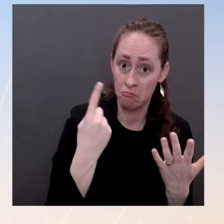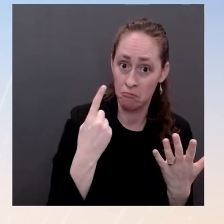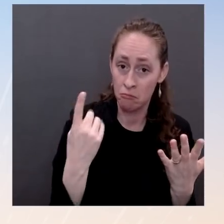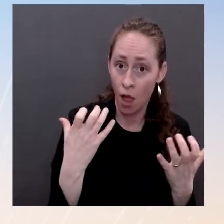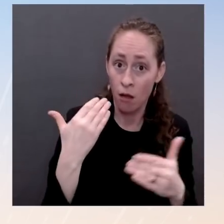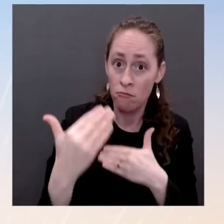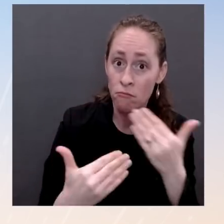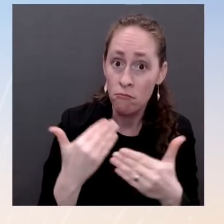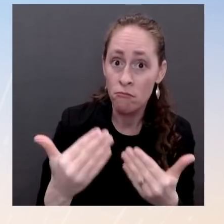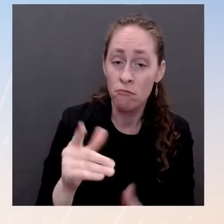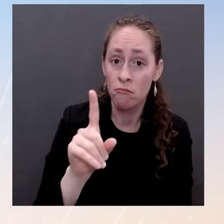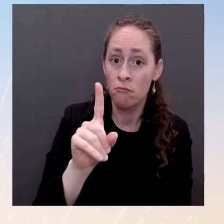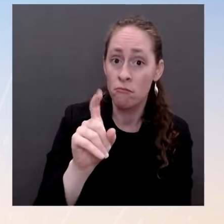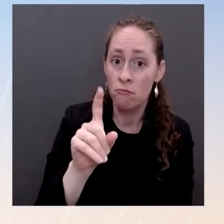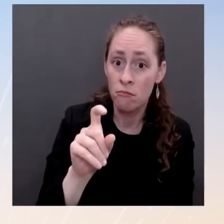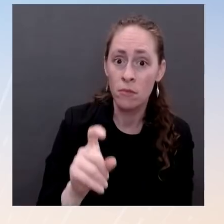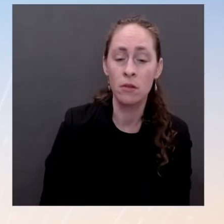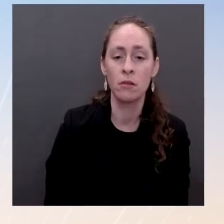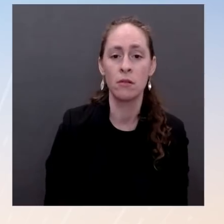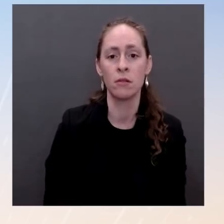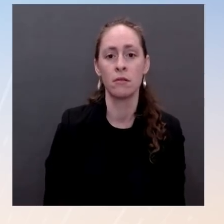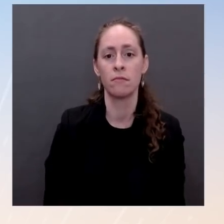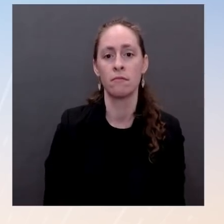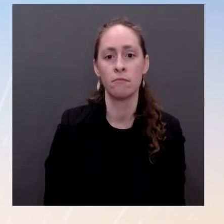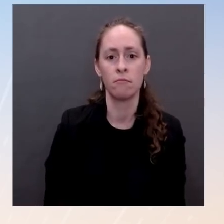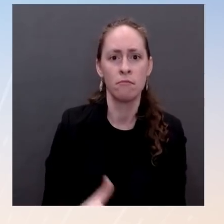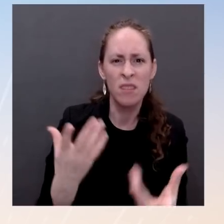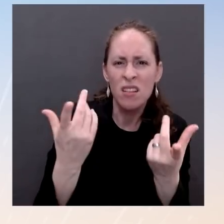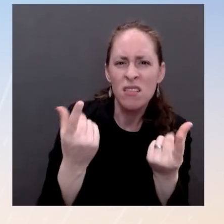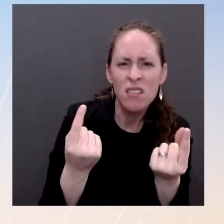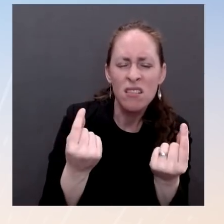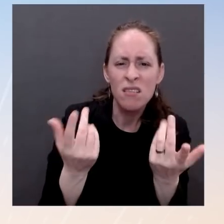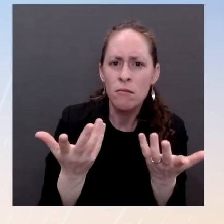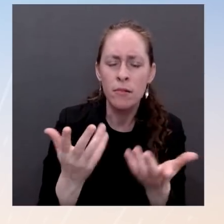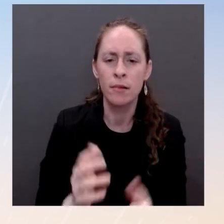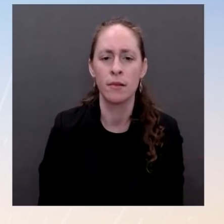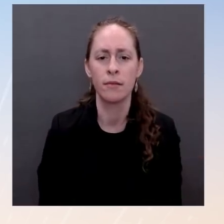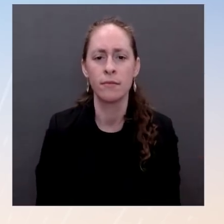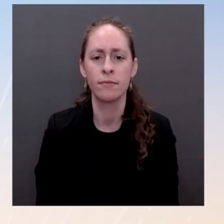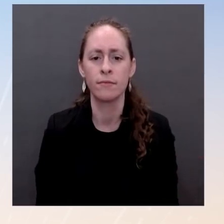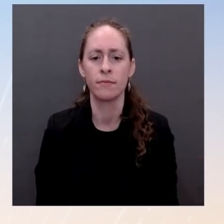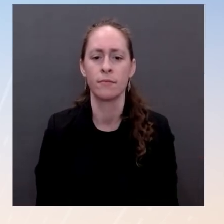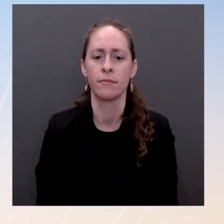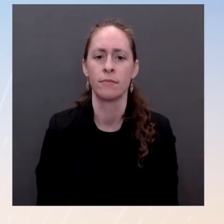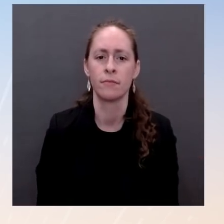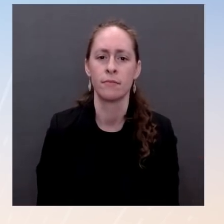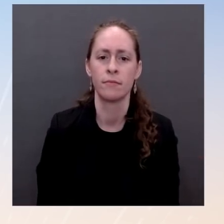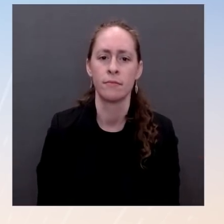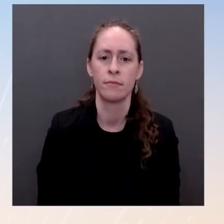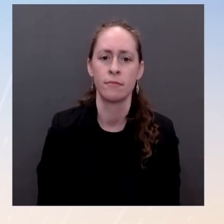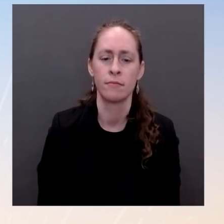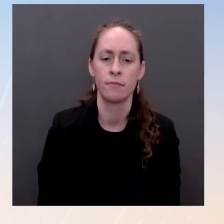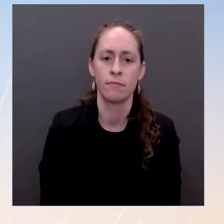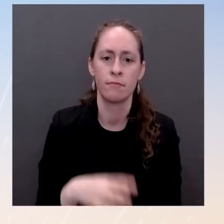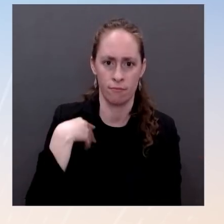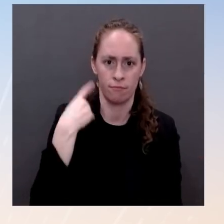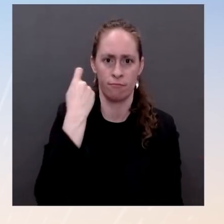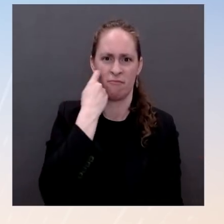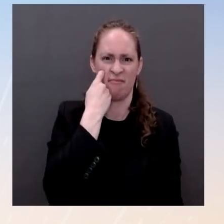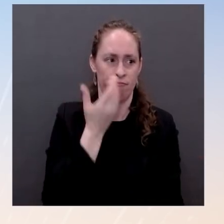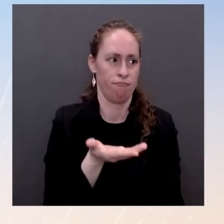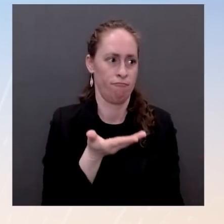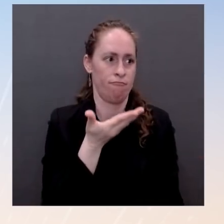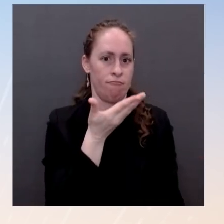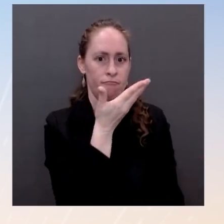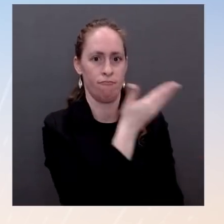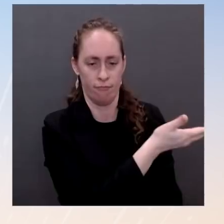bipartisan talks stalled? Not yet, because it just came out. But again, our view remains that a bipartisan effort would be the best effort